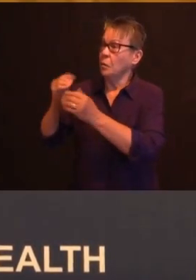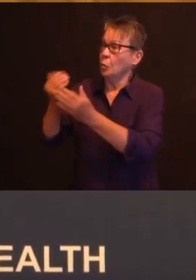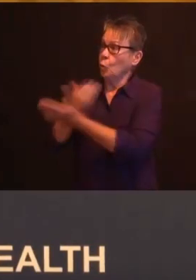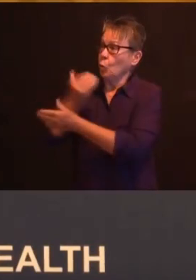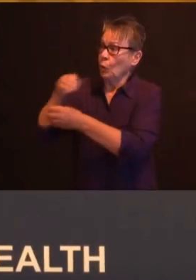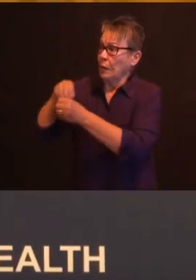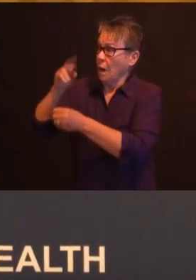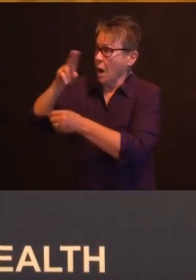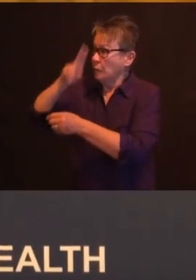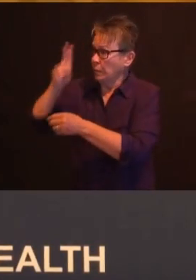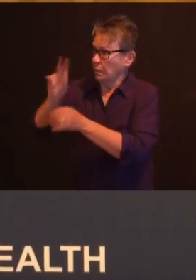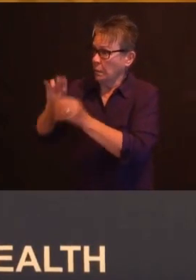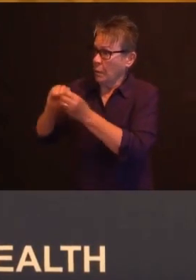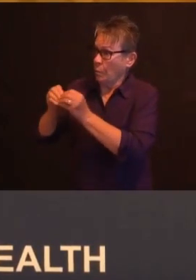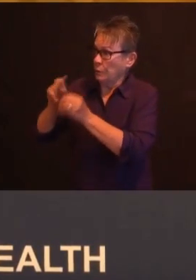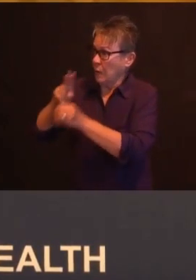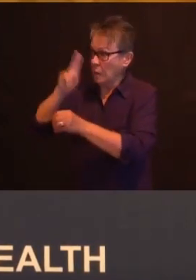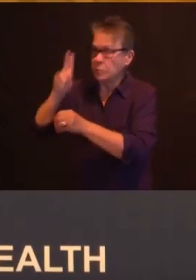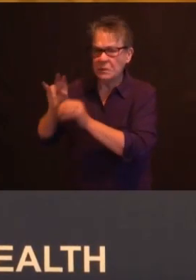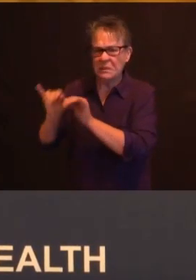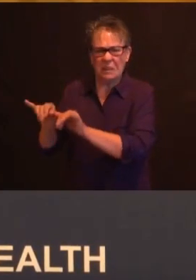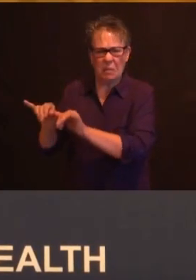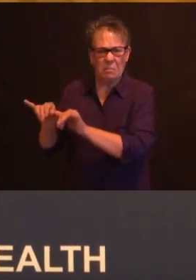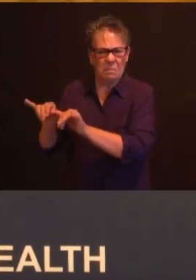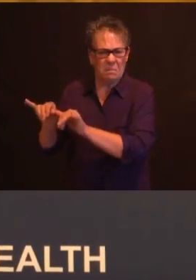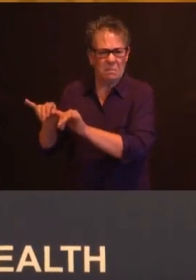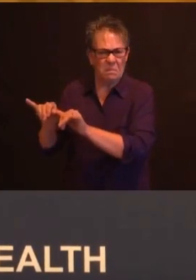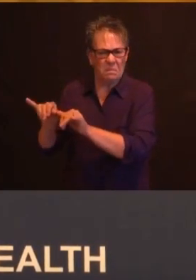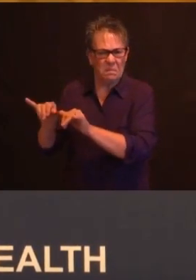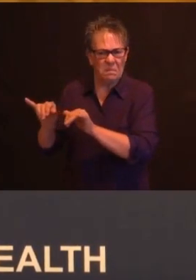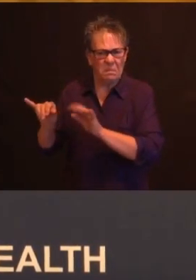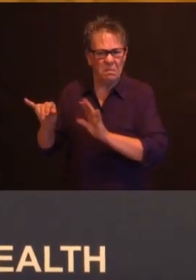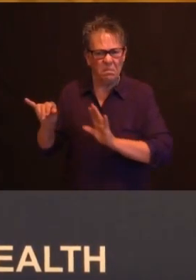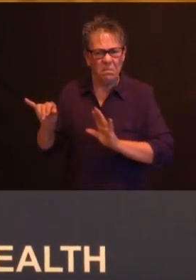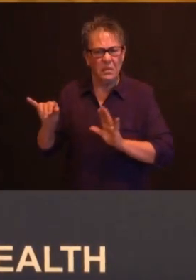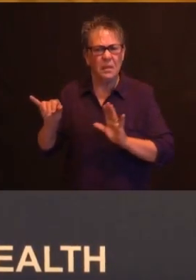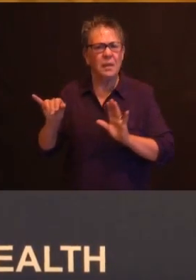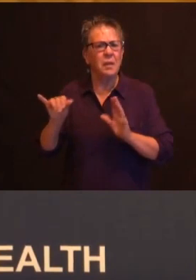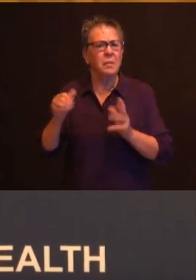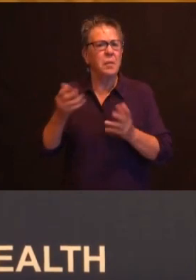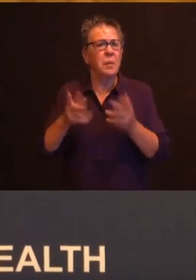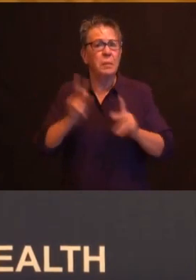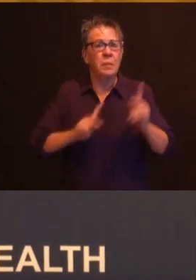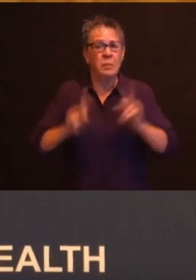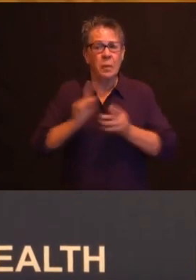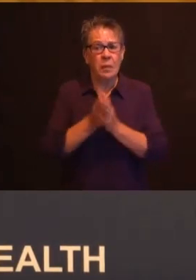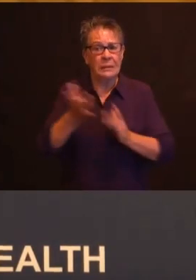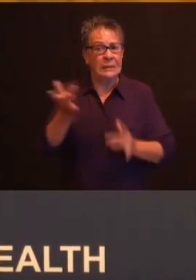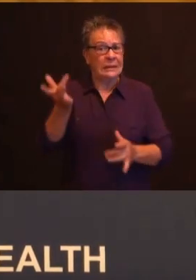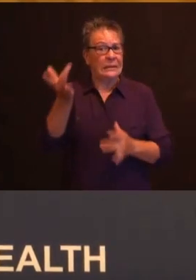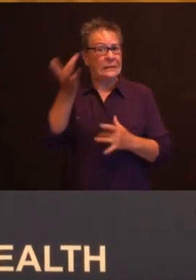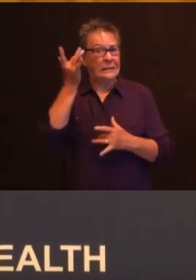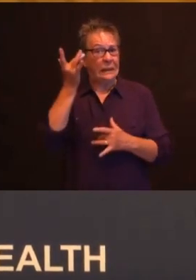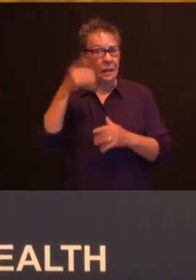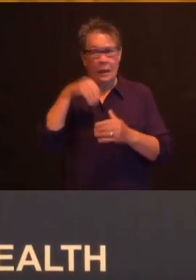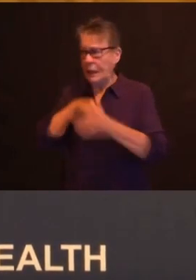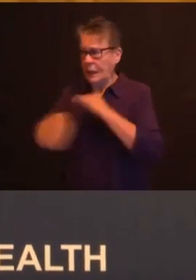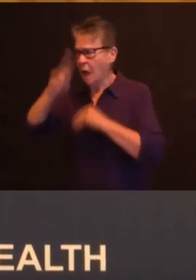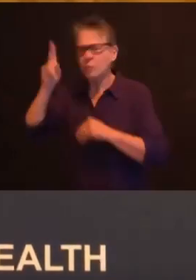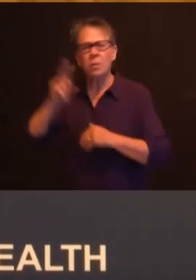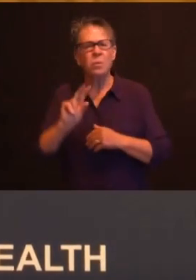yesterday and have the symptoms today that would warrant being hospitalized. It's a little bit of a lag, a modest